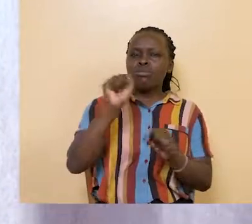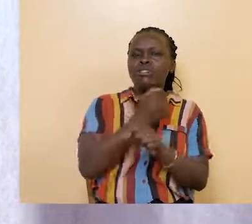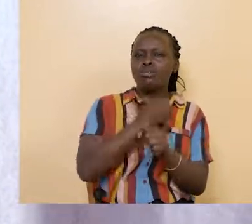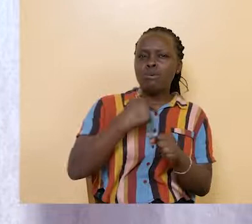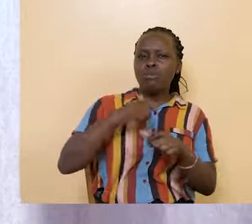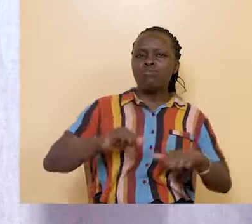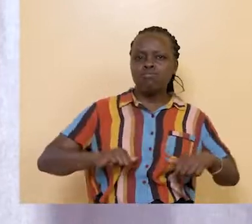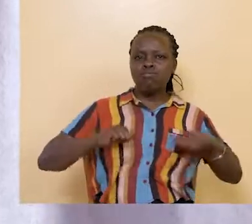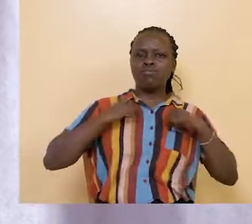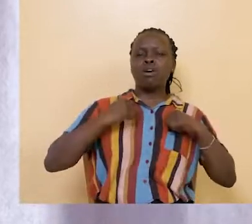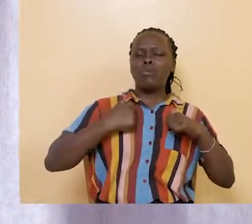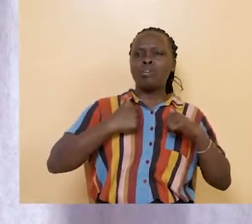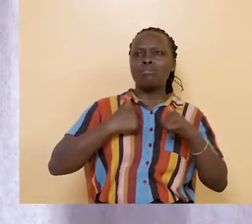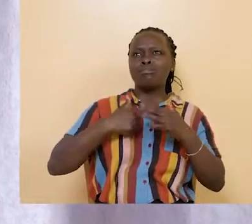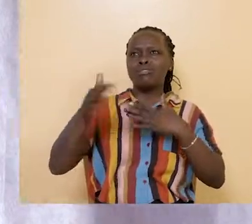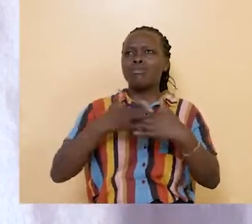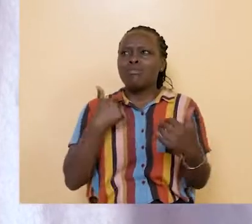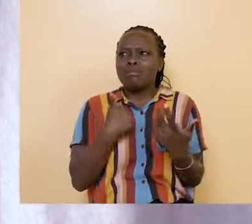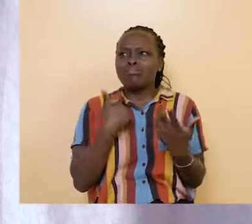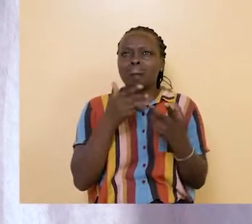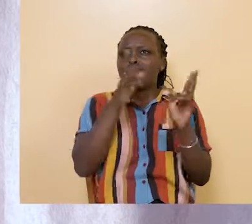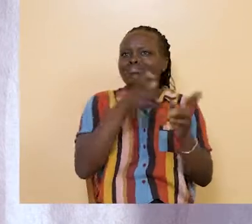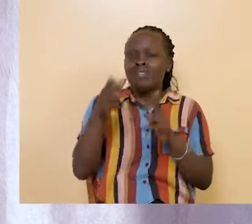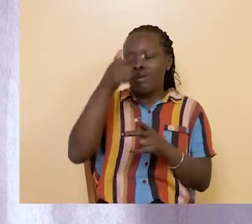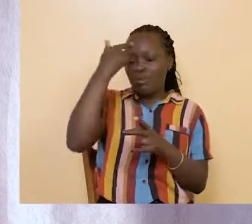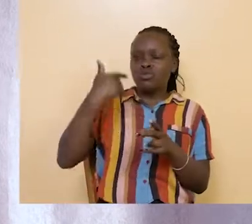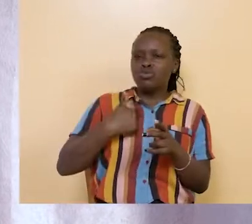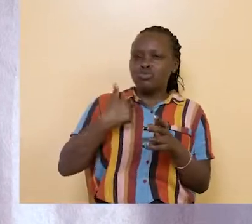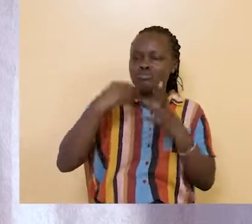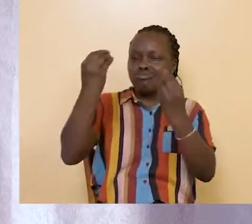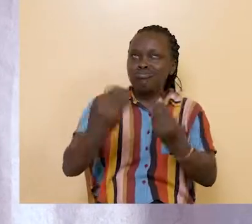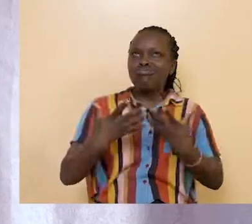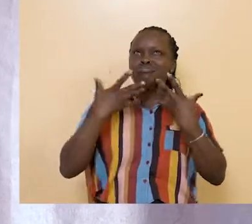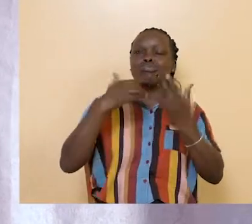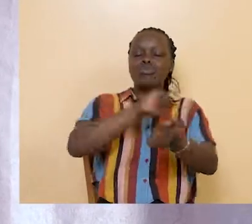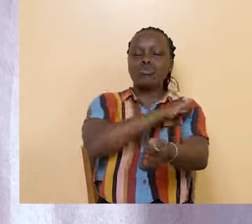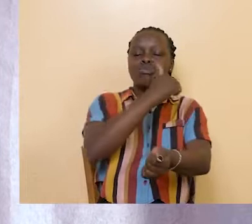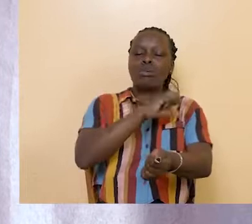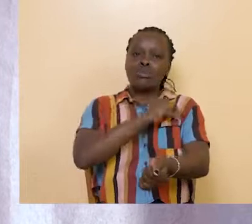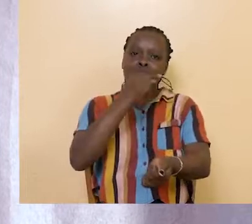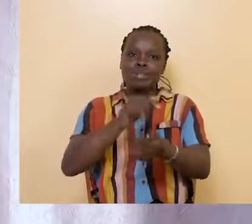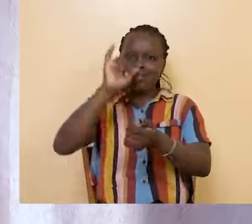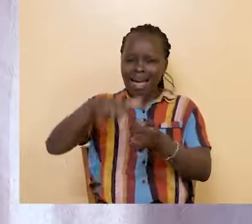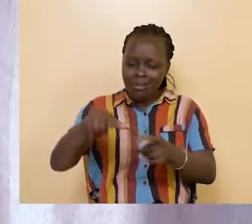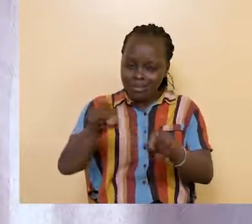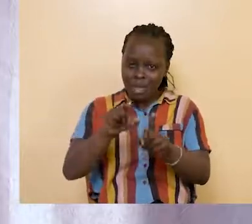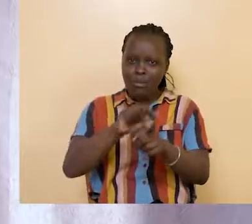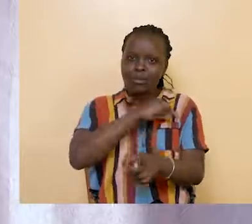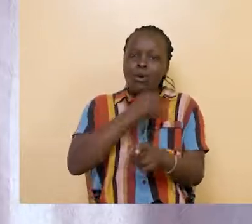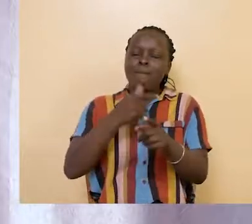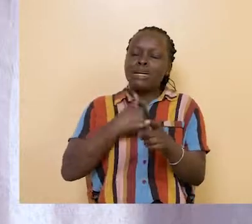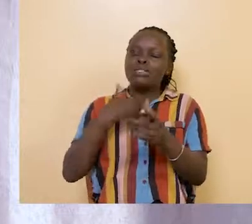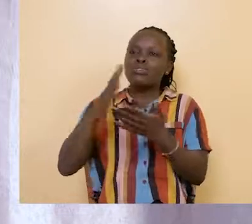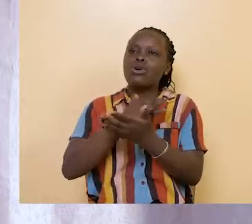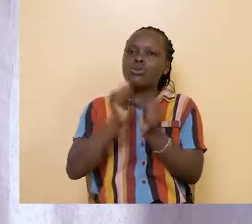be boastful with our words, we cannot be careless with our words, because we are recipients of grace, and that same grace we must be able to extend